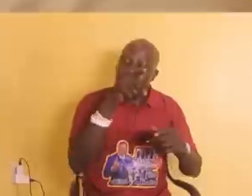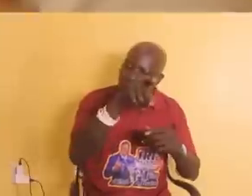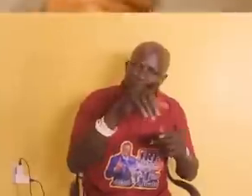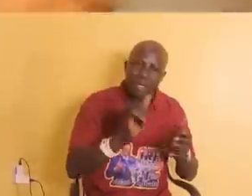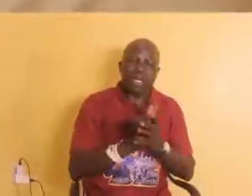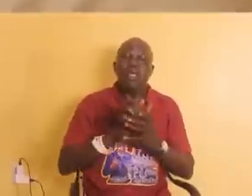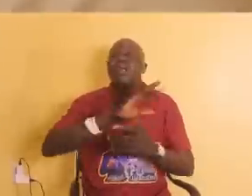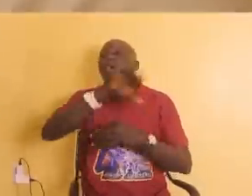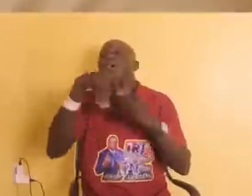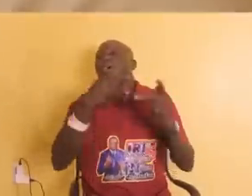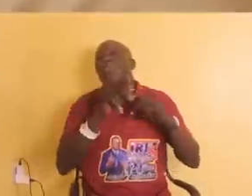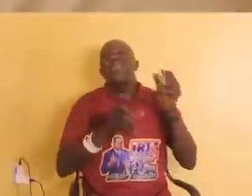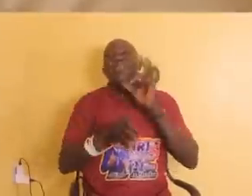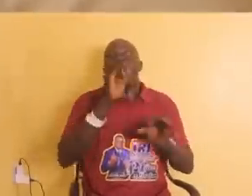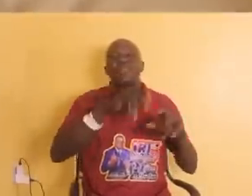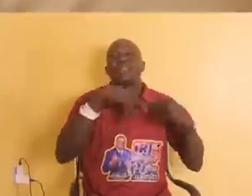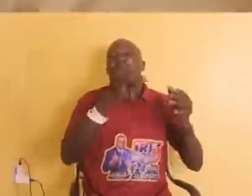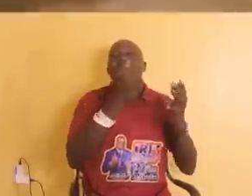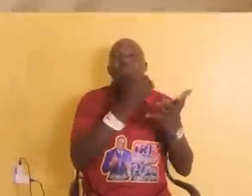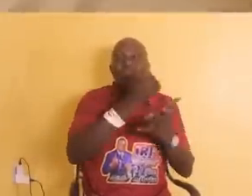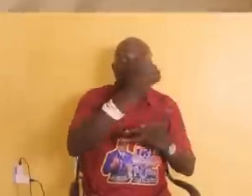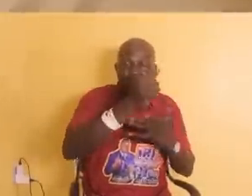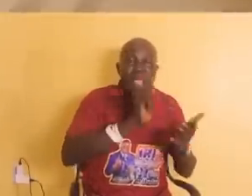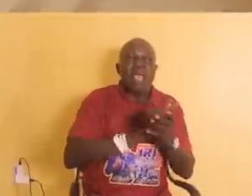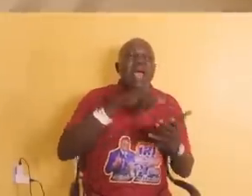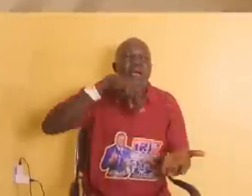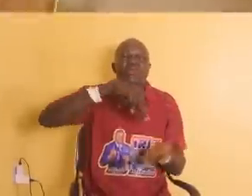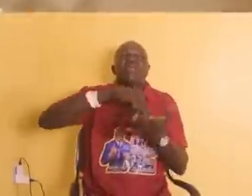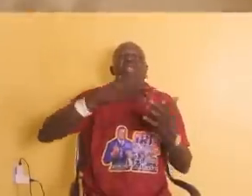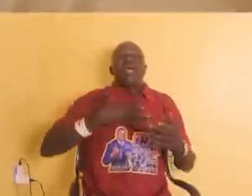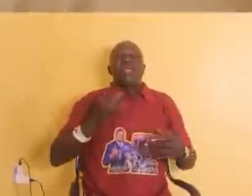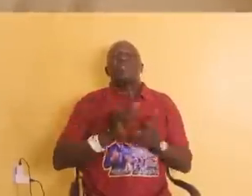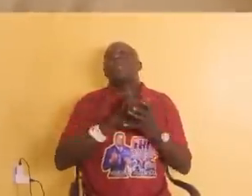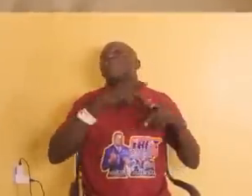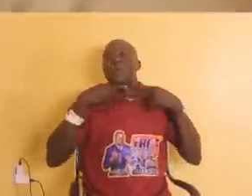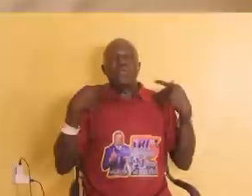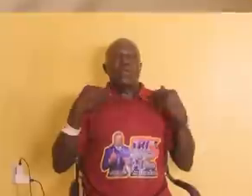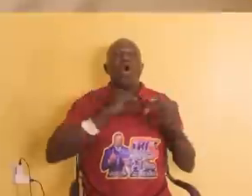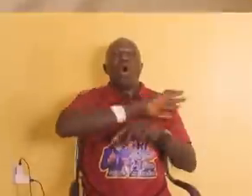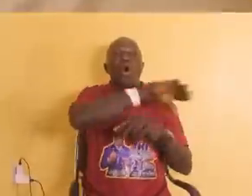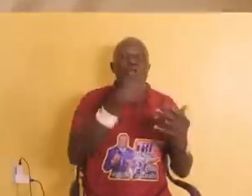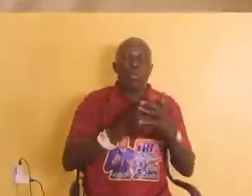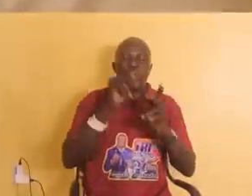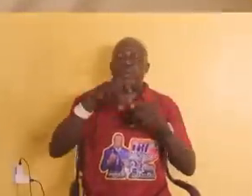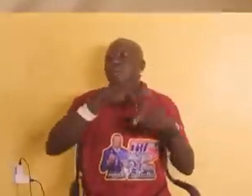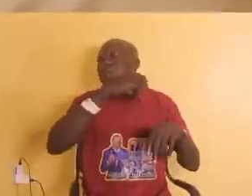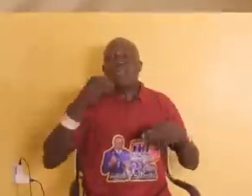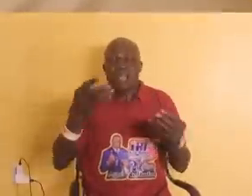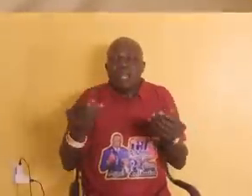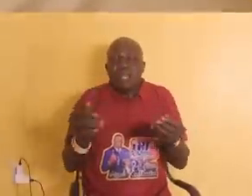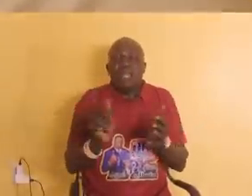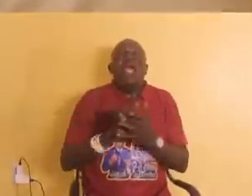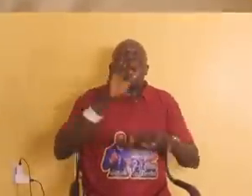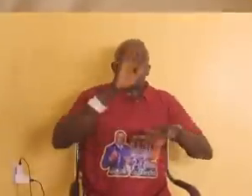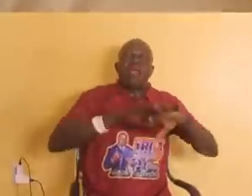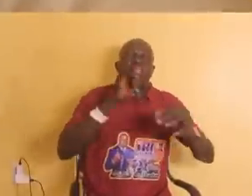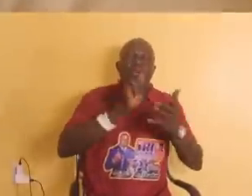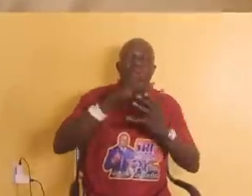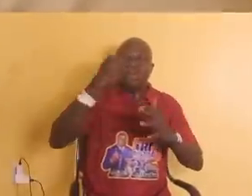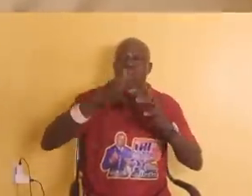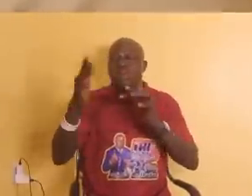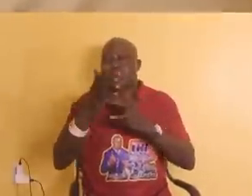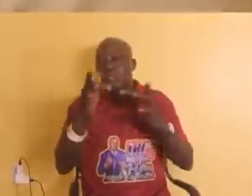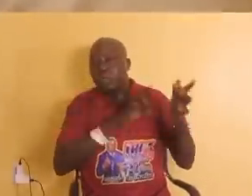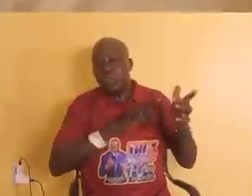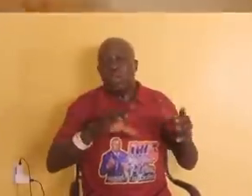I prophesy. You can say amen. I stand as a oracle. All of you in desert. I call